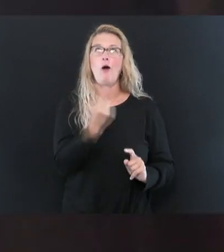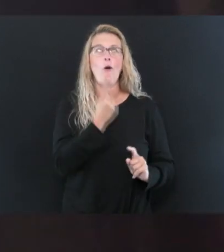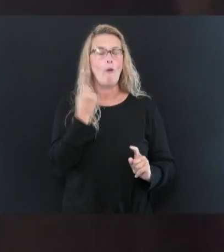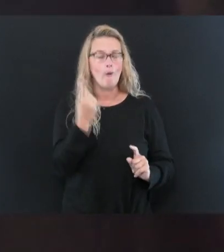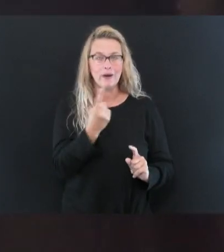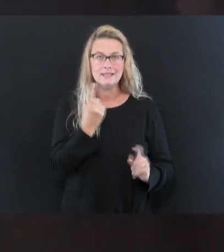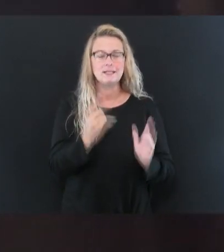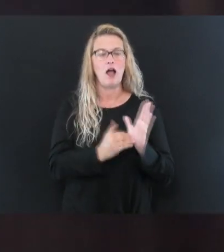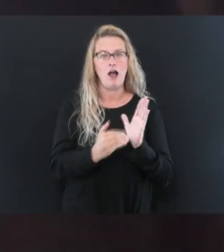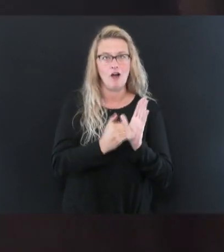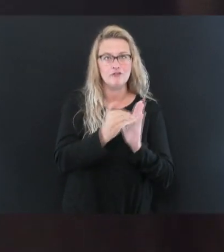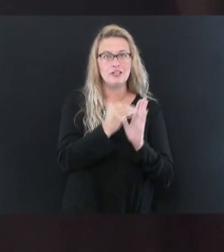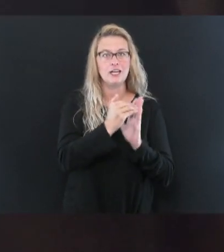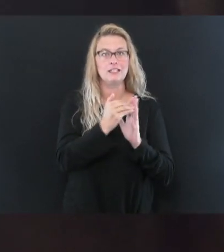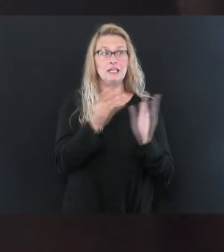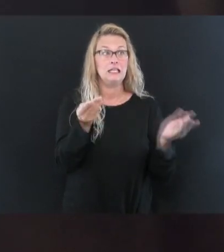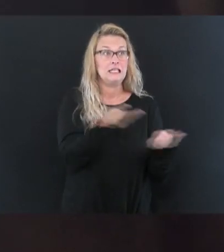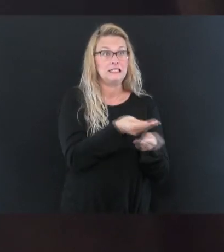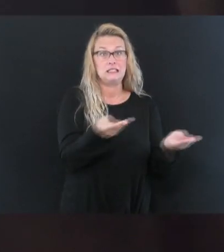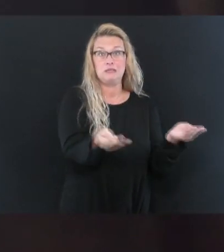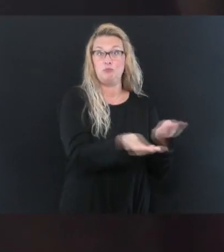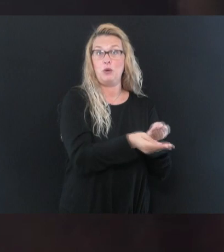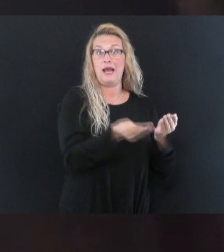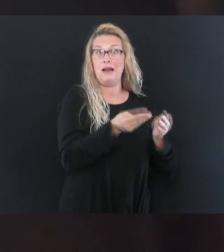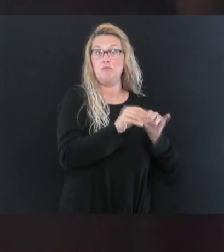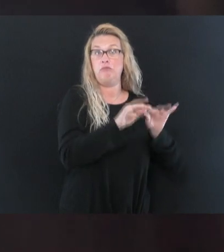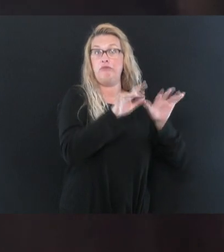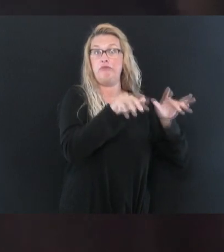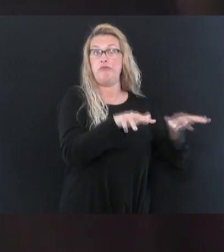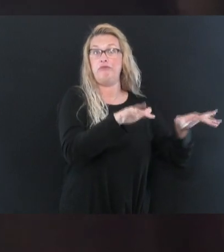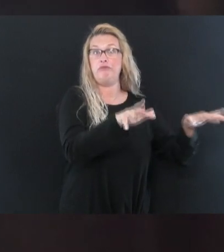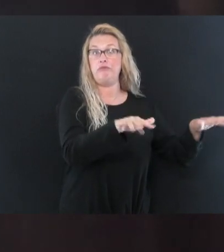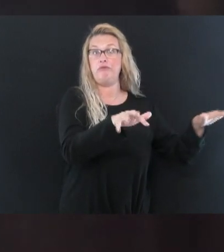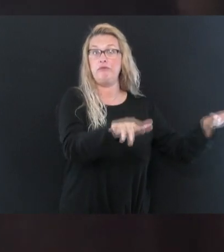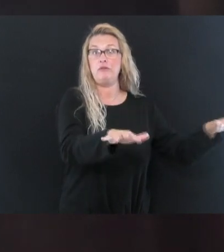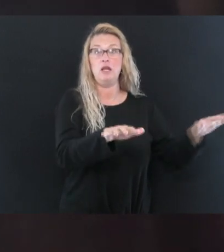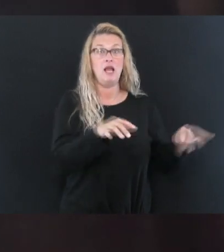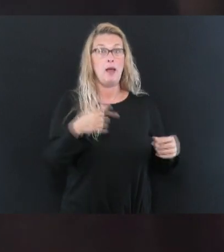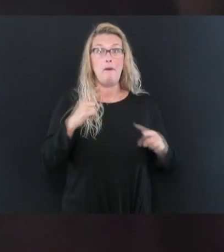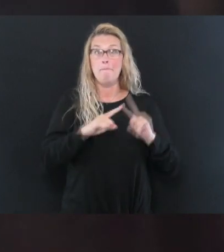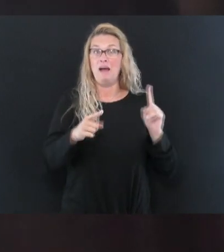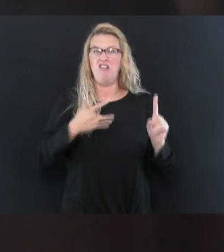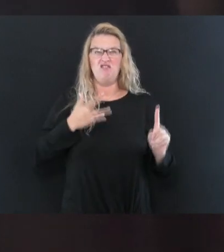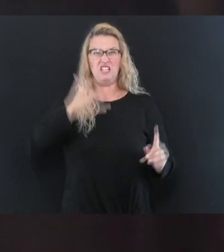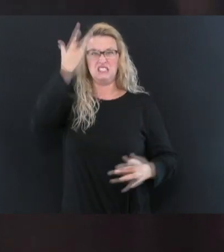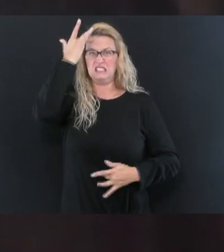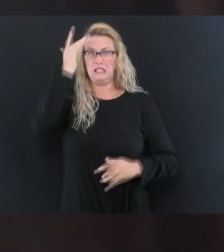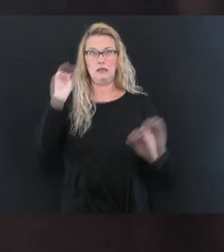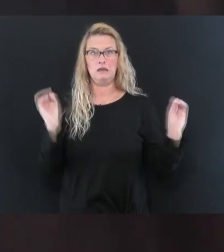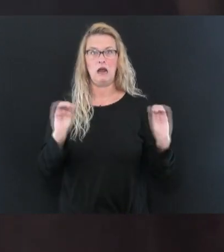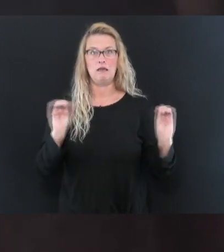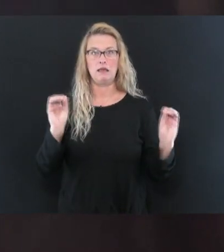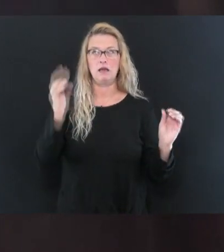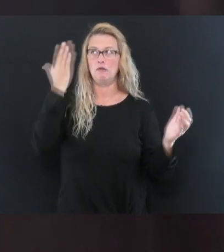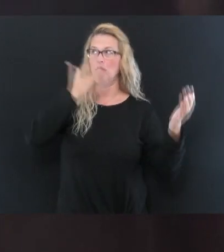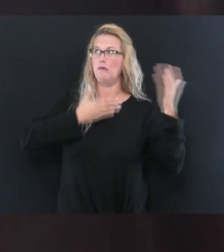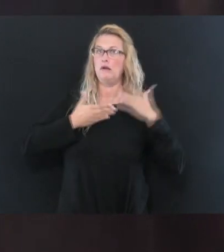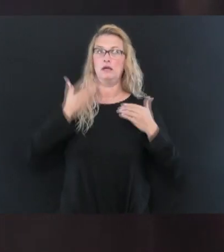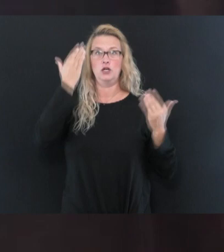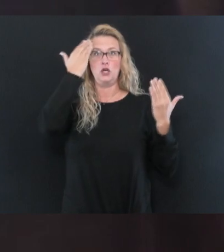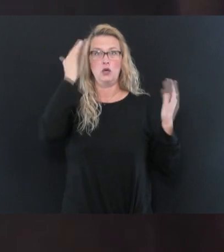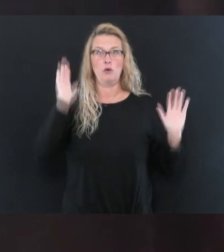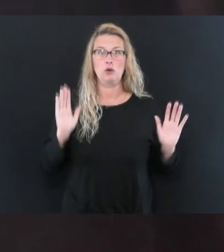least often, spreading COVID-19 in a period where they don't know they're infected. In the